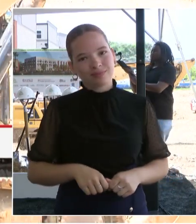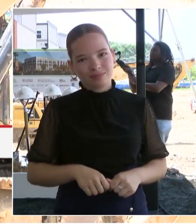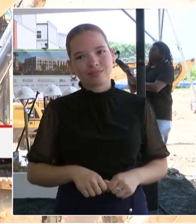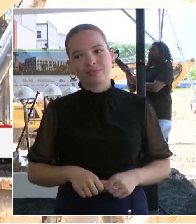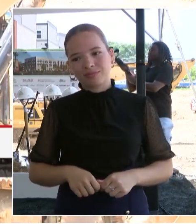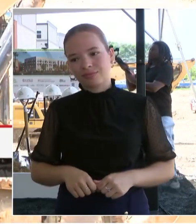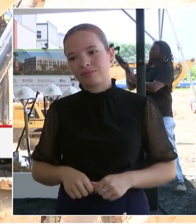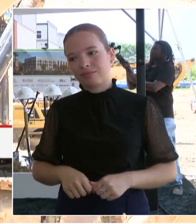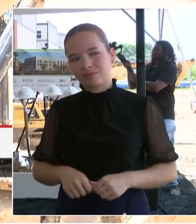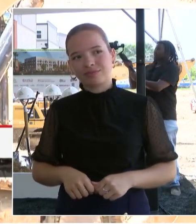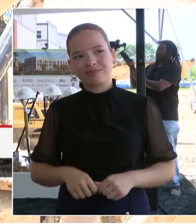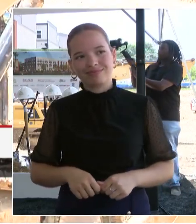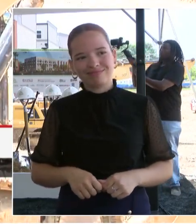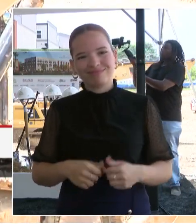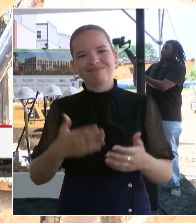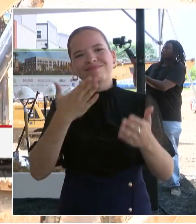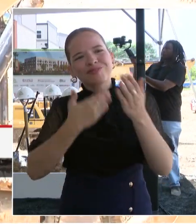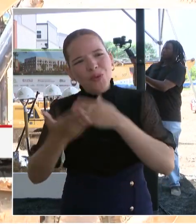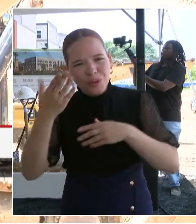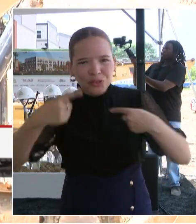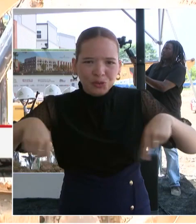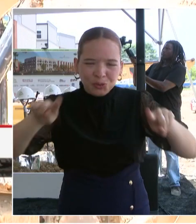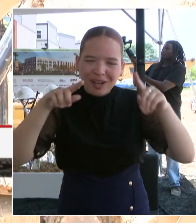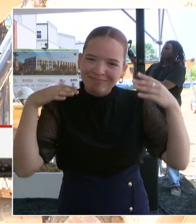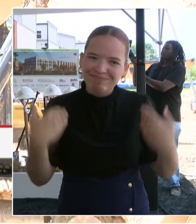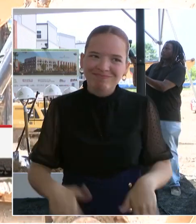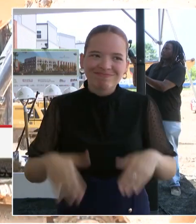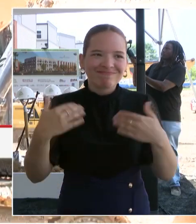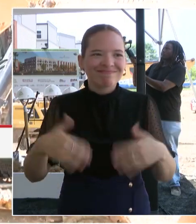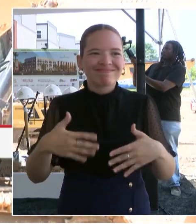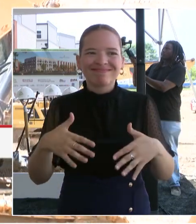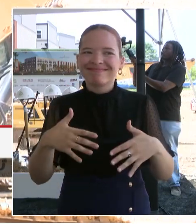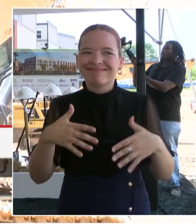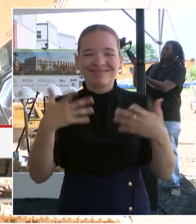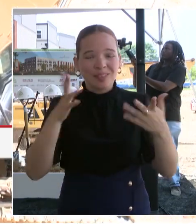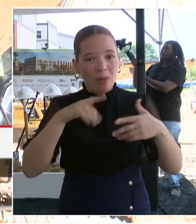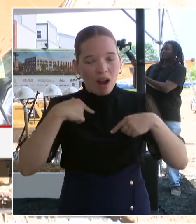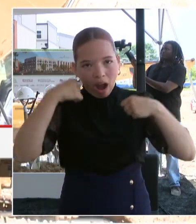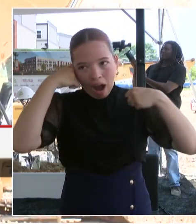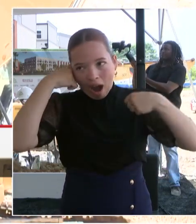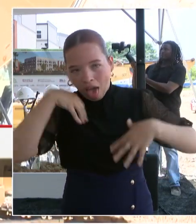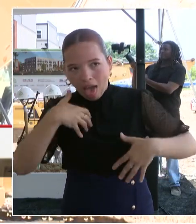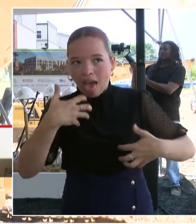Good morning, everyone. It's hot out here. We can stay all day. Good morning, everybody.